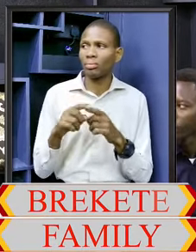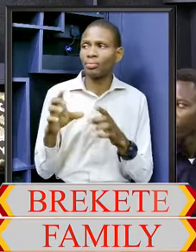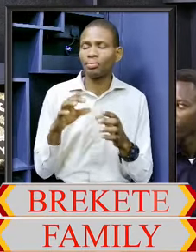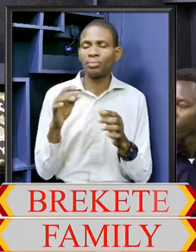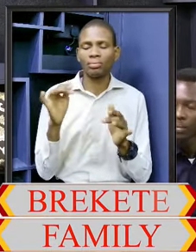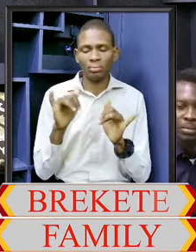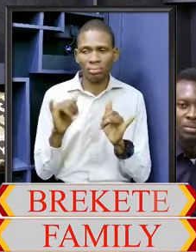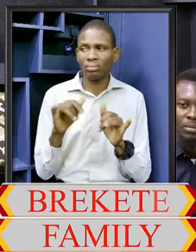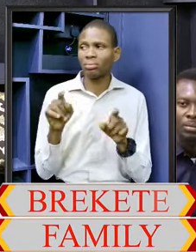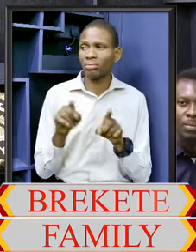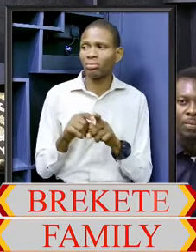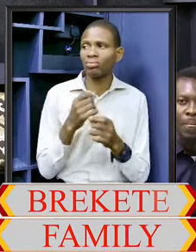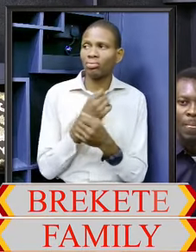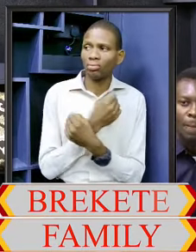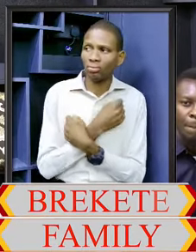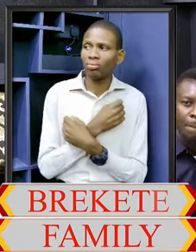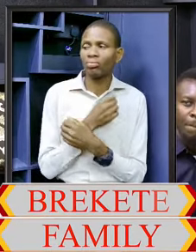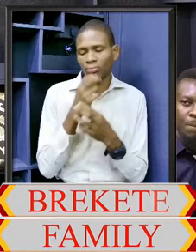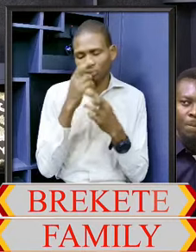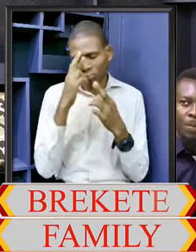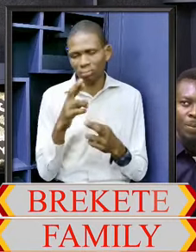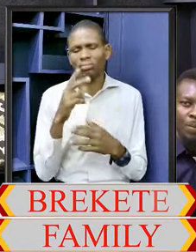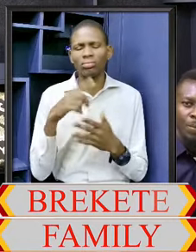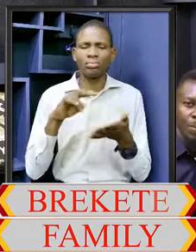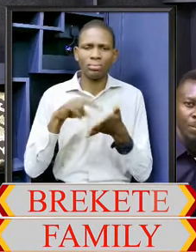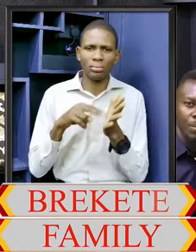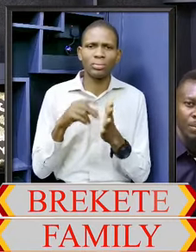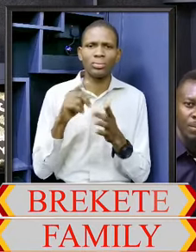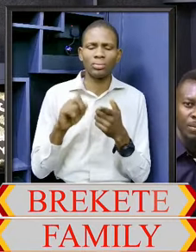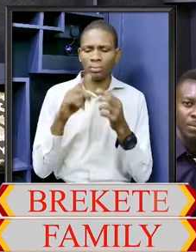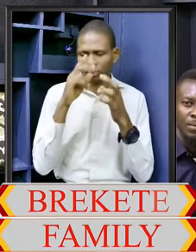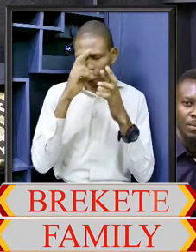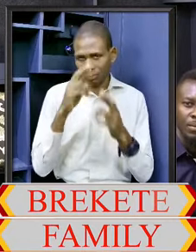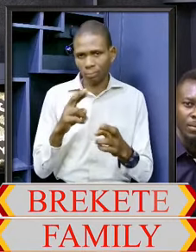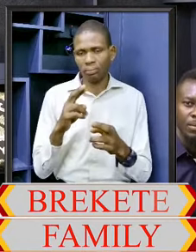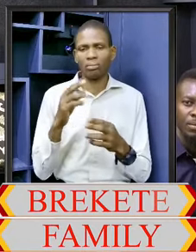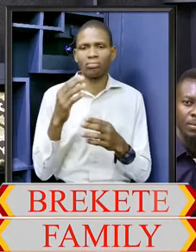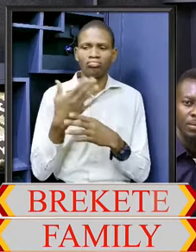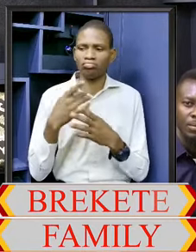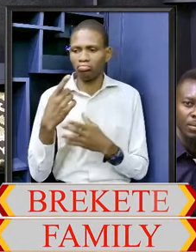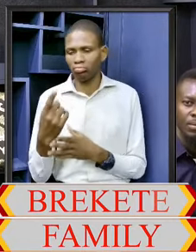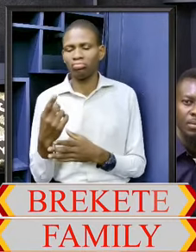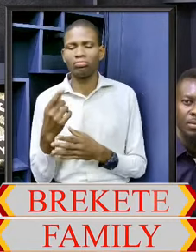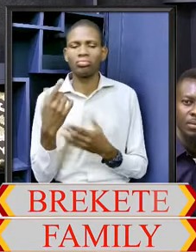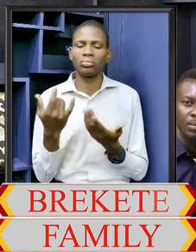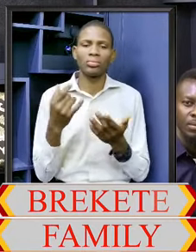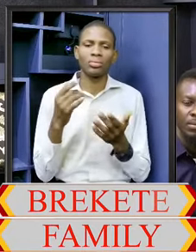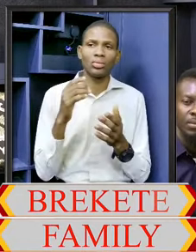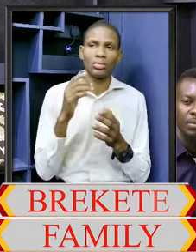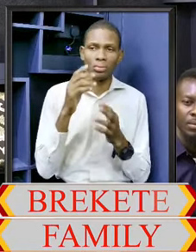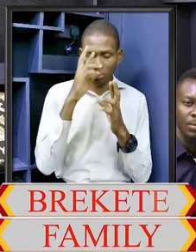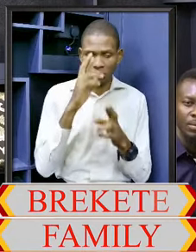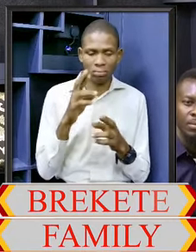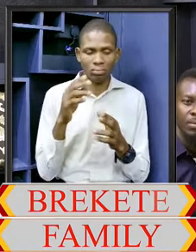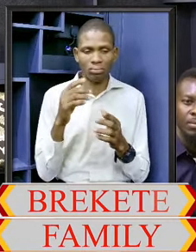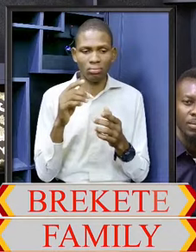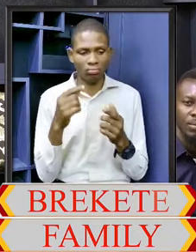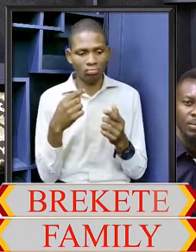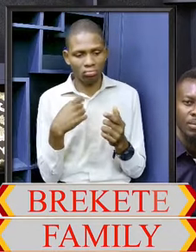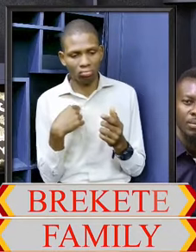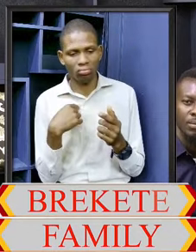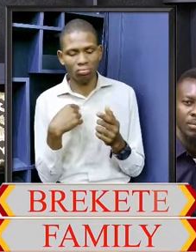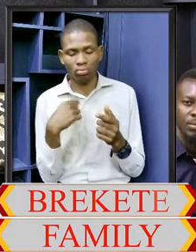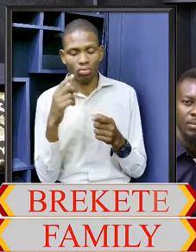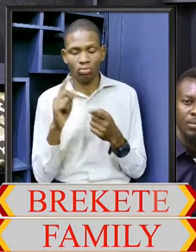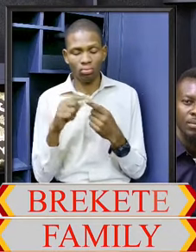respect. That's okay, respect person. What does it mean to respect somebody? Respect to me feels different from respect to him. So it's to break